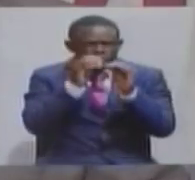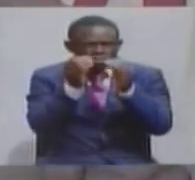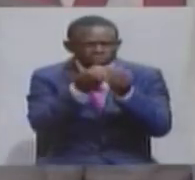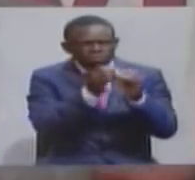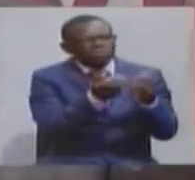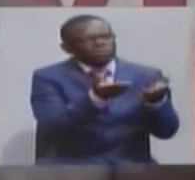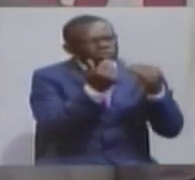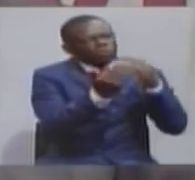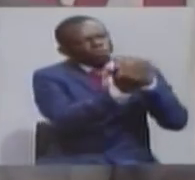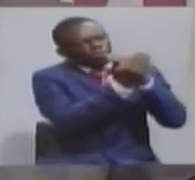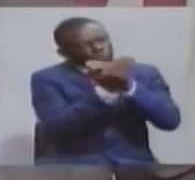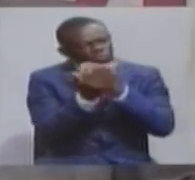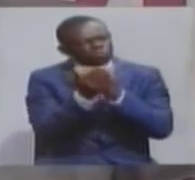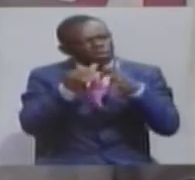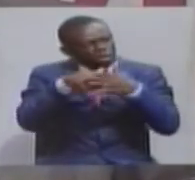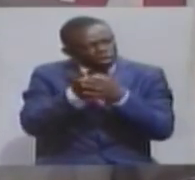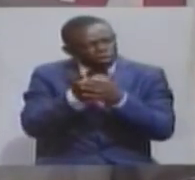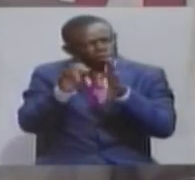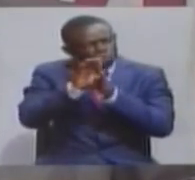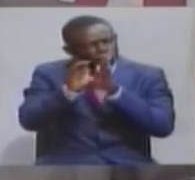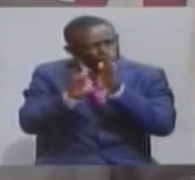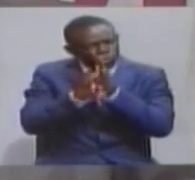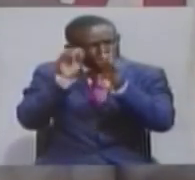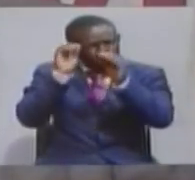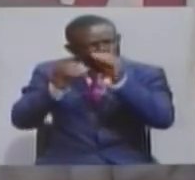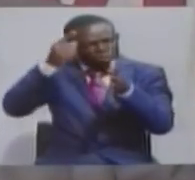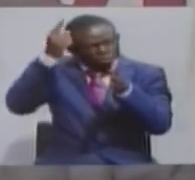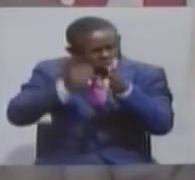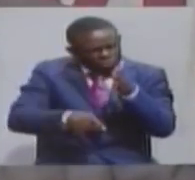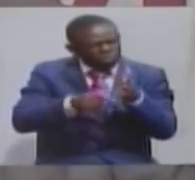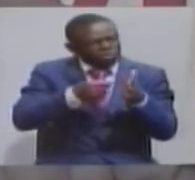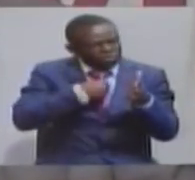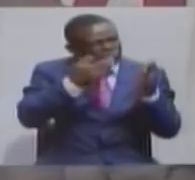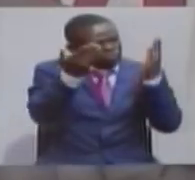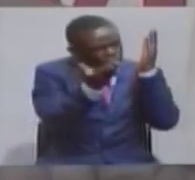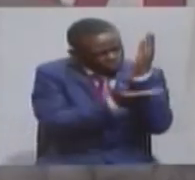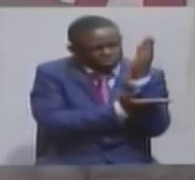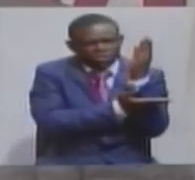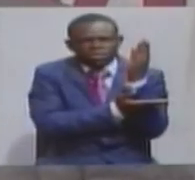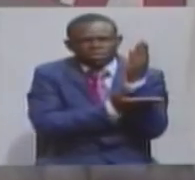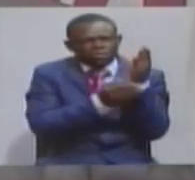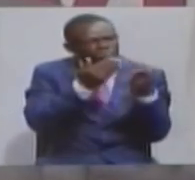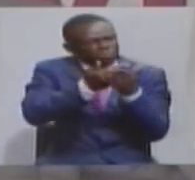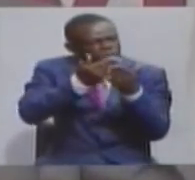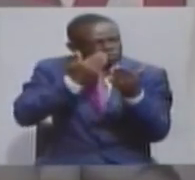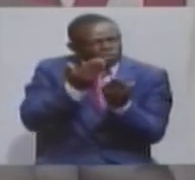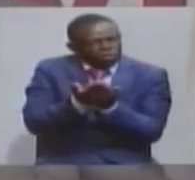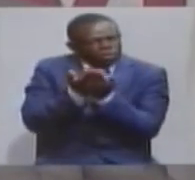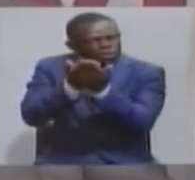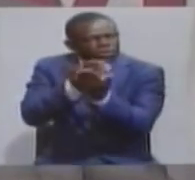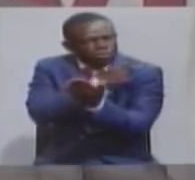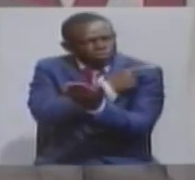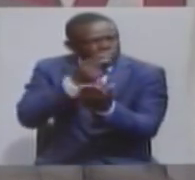parliament, and they are saying no, we don't want. They have never ever wanted to take part in this process at